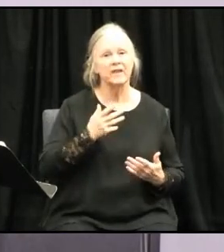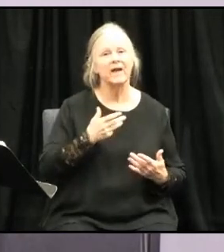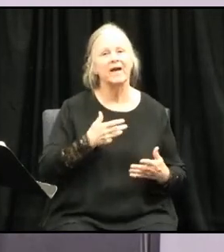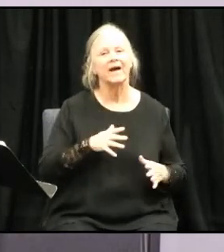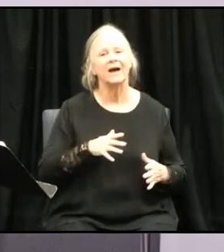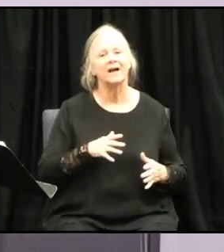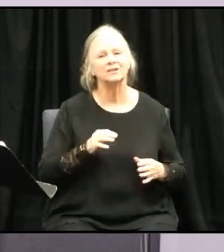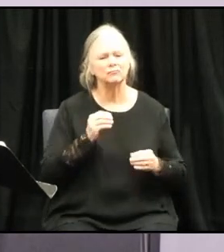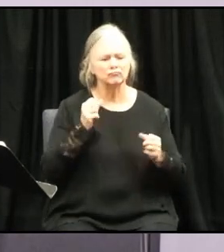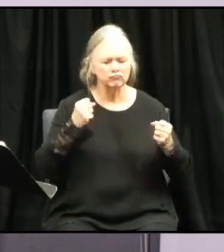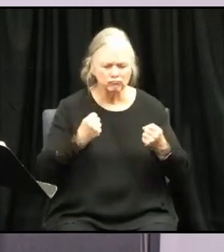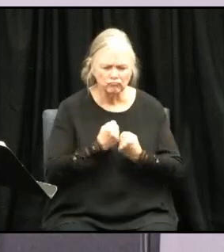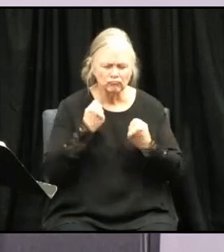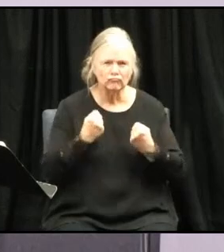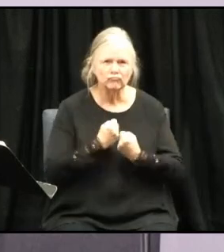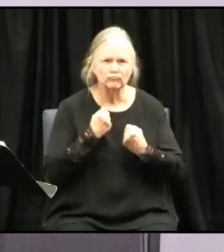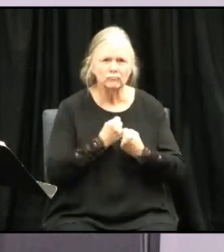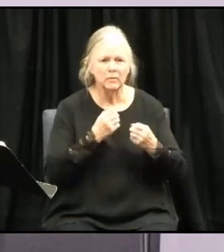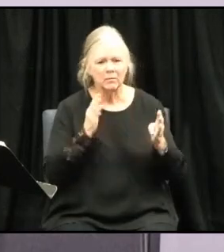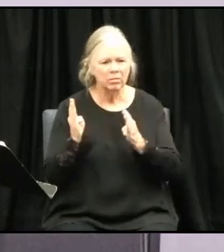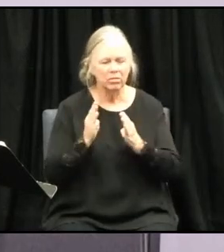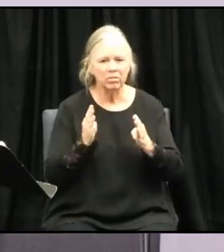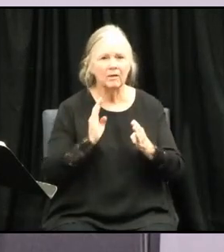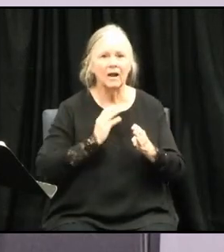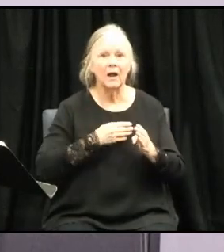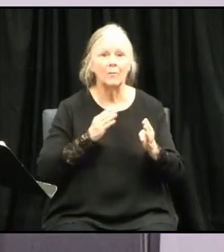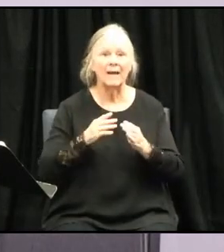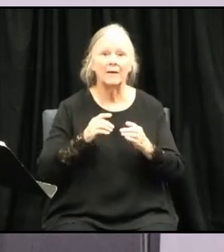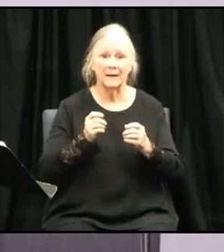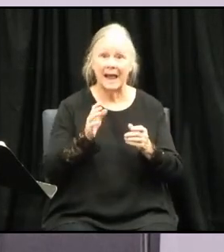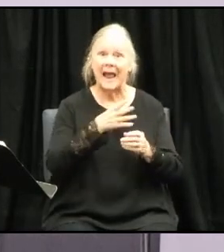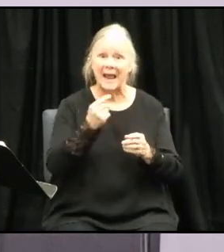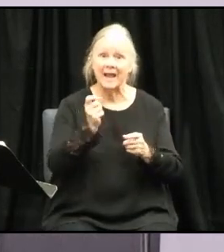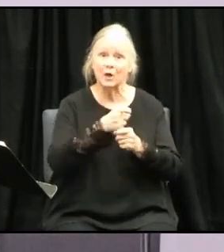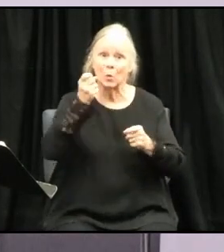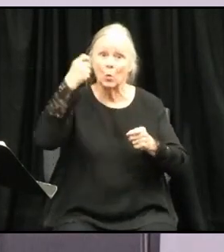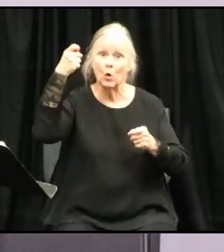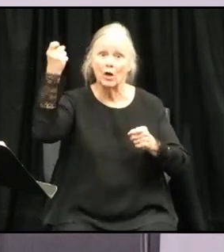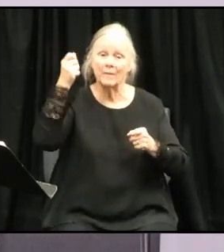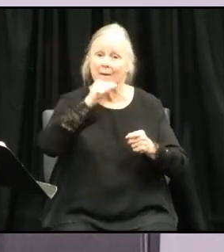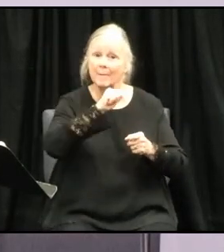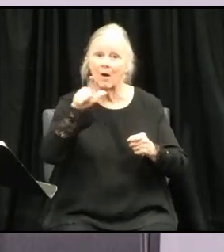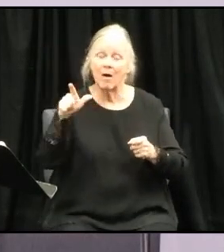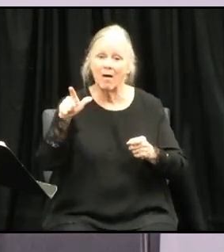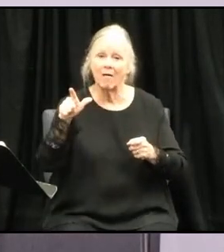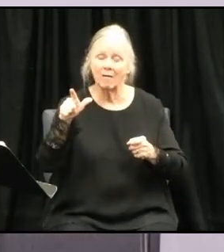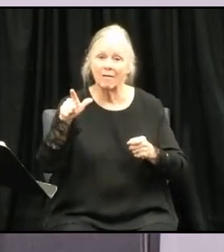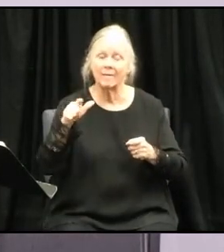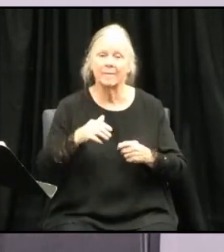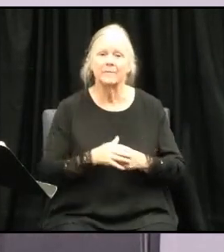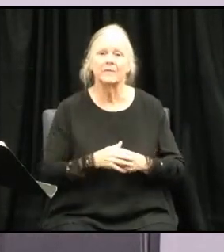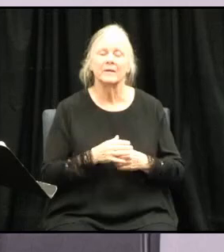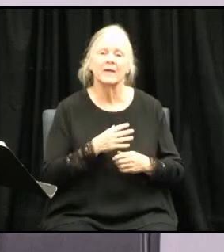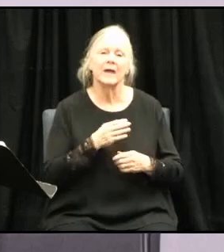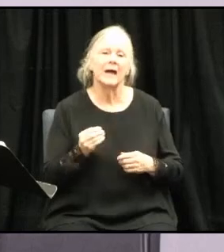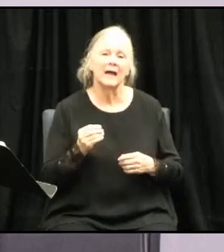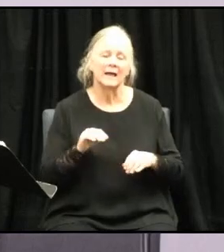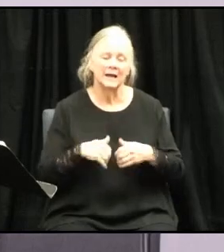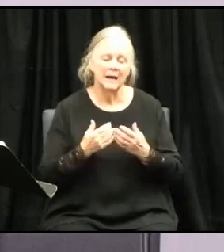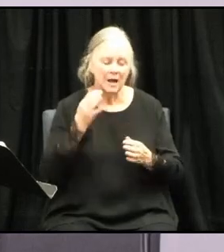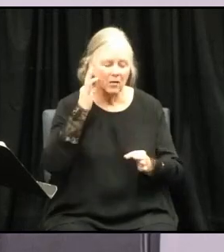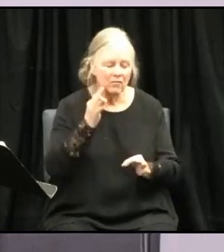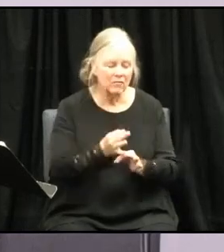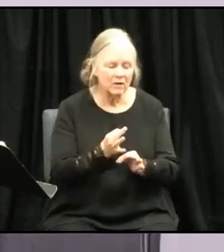fought our every battle and won them all. And on the examples go of how faithful God